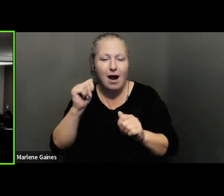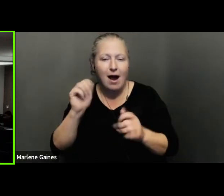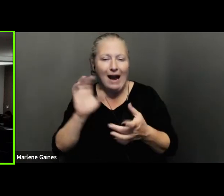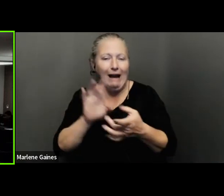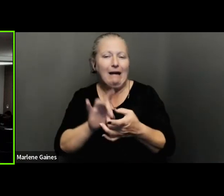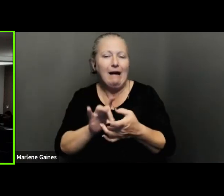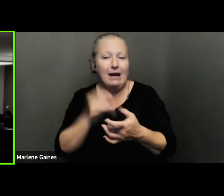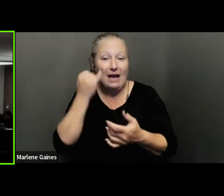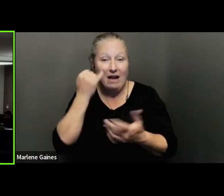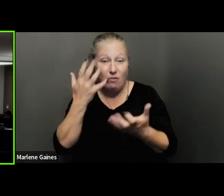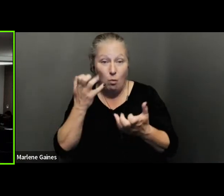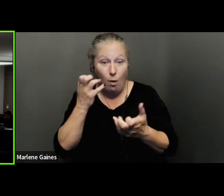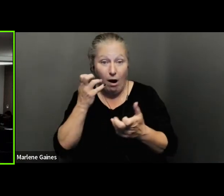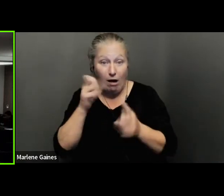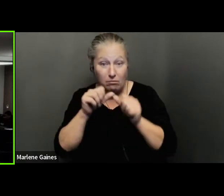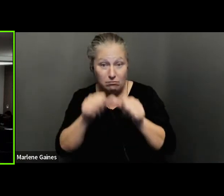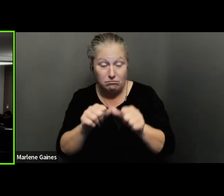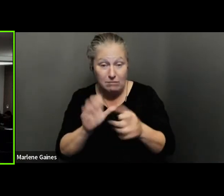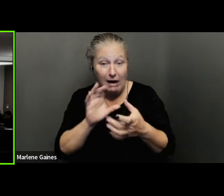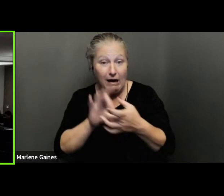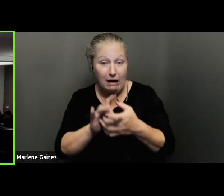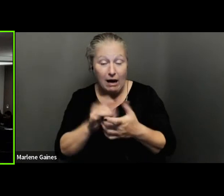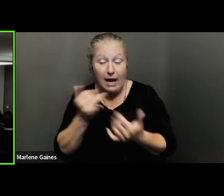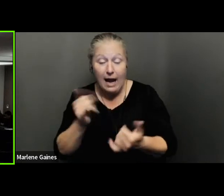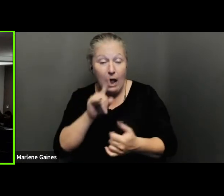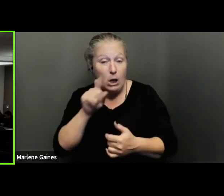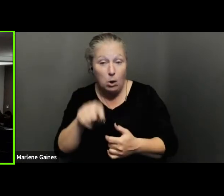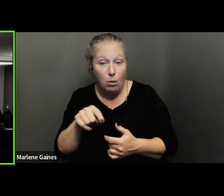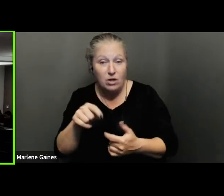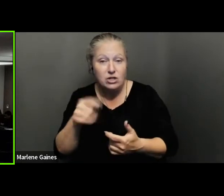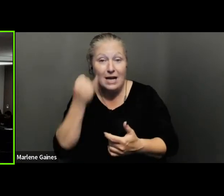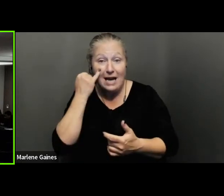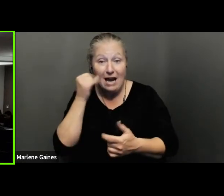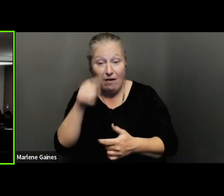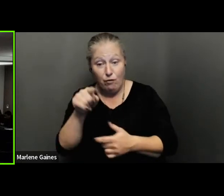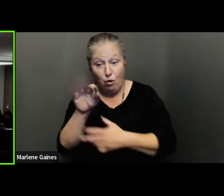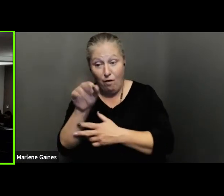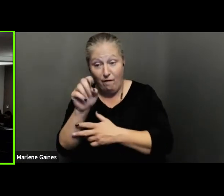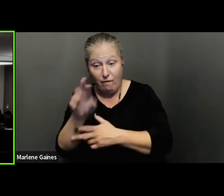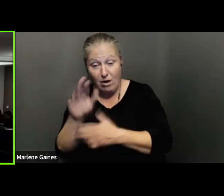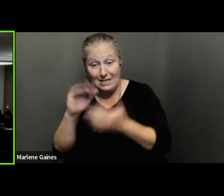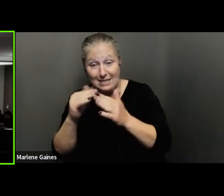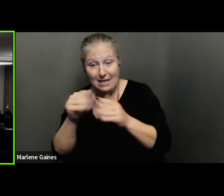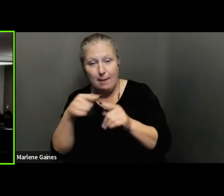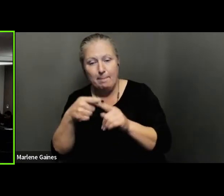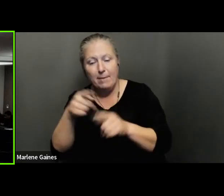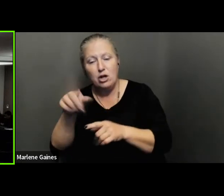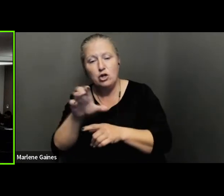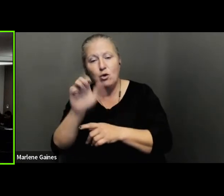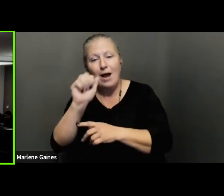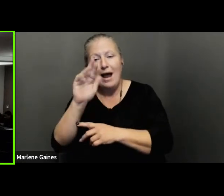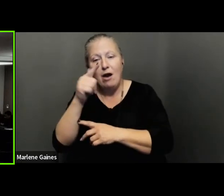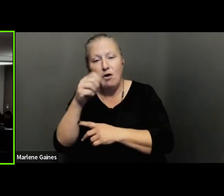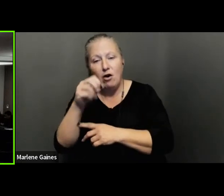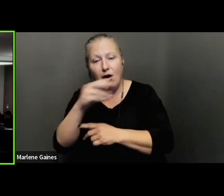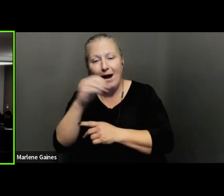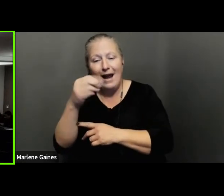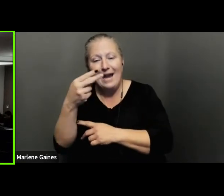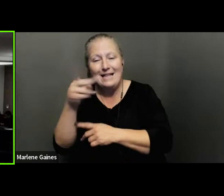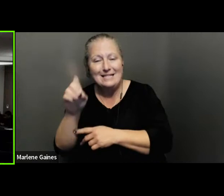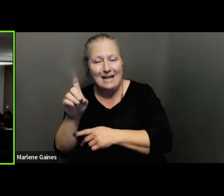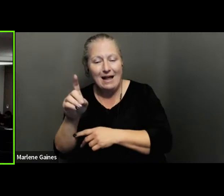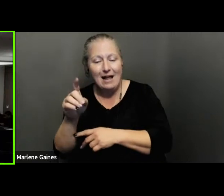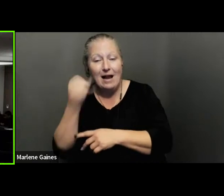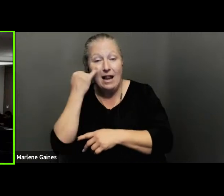Do we want to keep it connected? So the question I would have is, if you're Foster City, then you do Aragon and Hillsdale. And then if